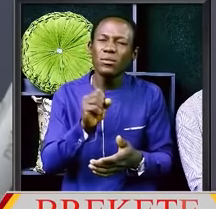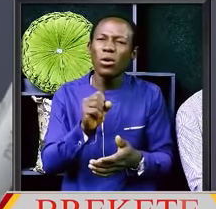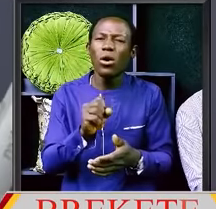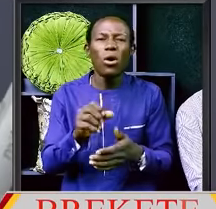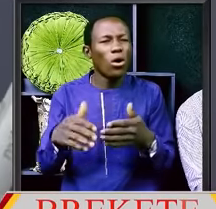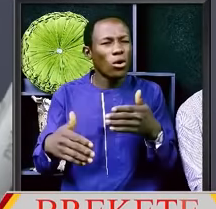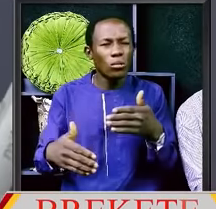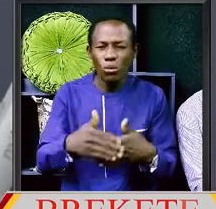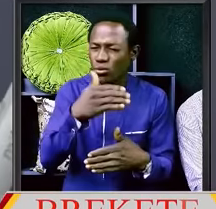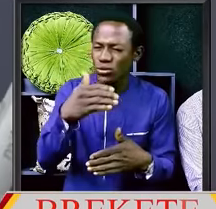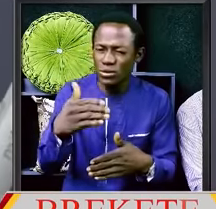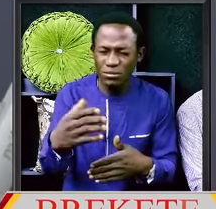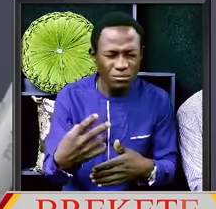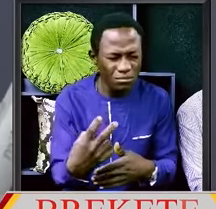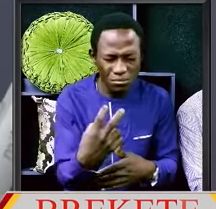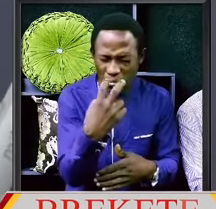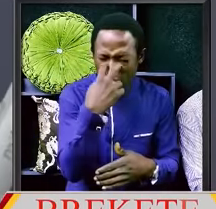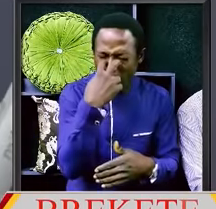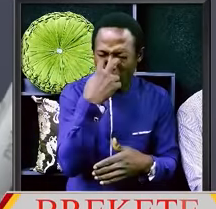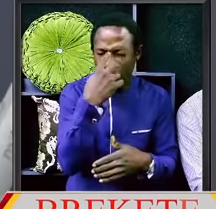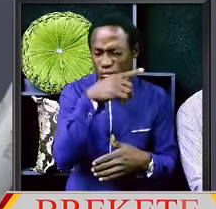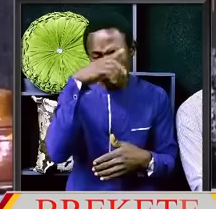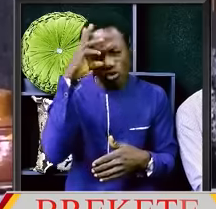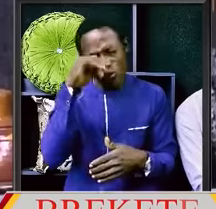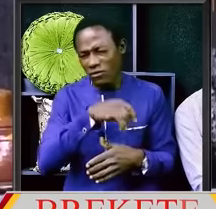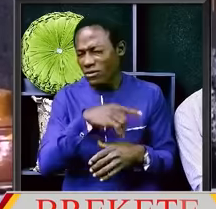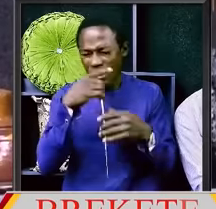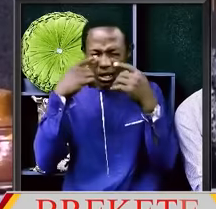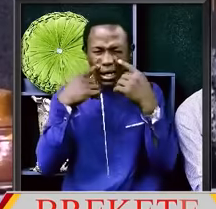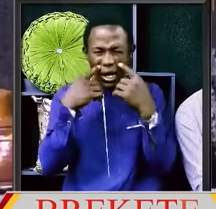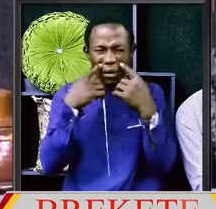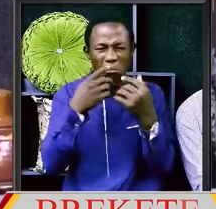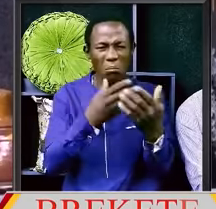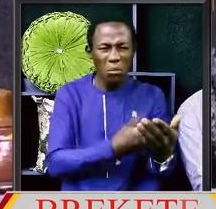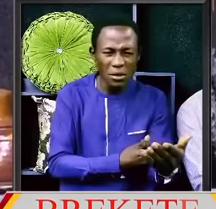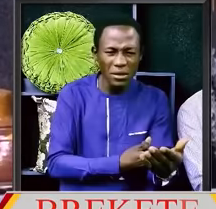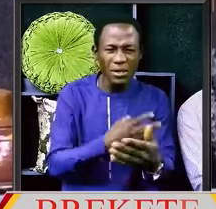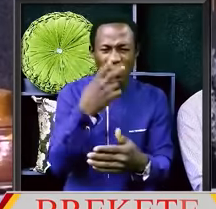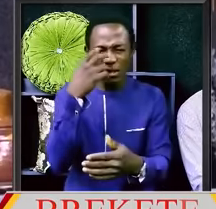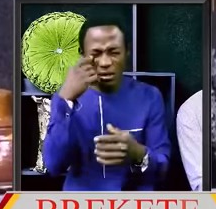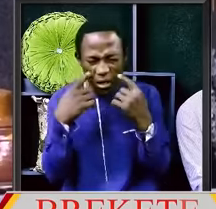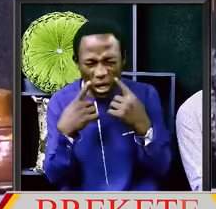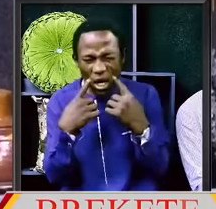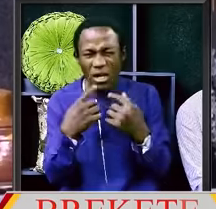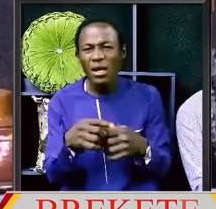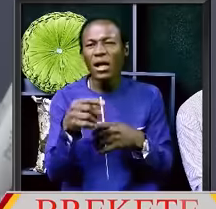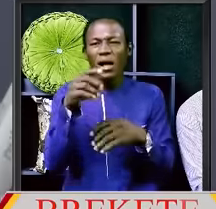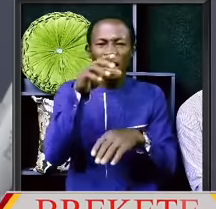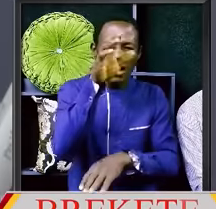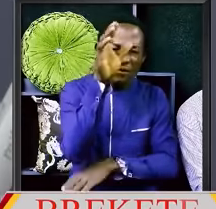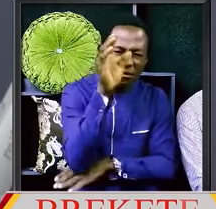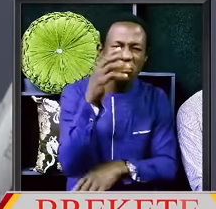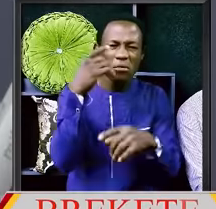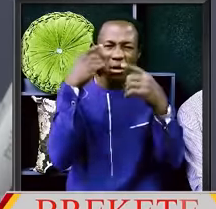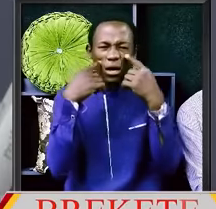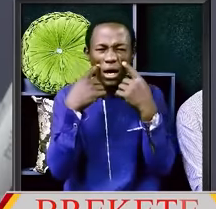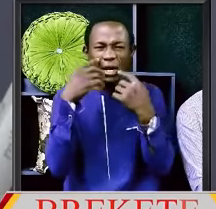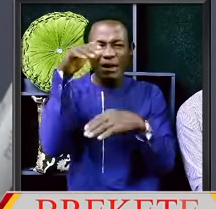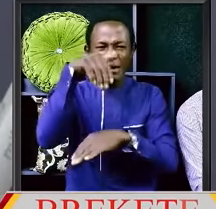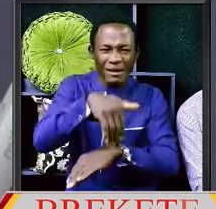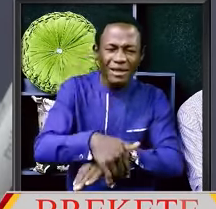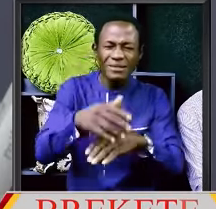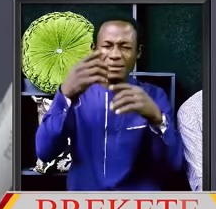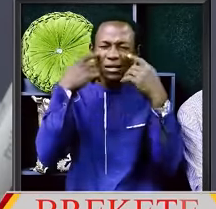because of cry. In the morning, she dey cry. Afternoon, she dey cry. Night, she dey cry. People come, they ask